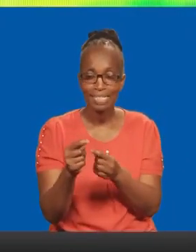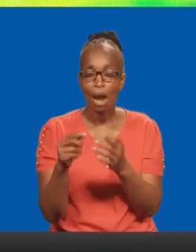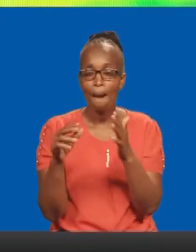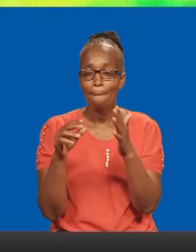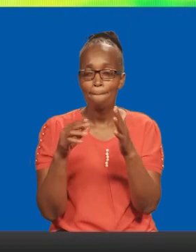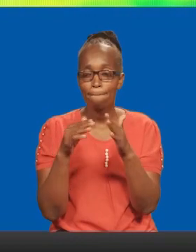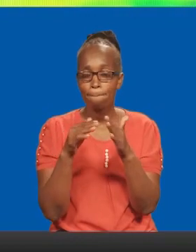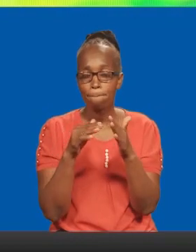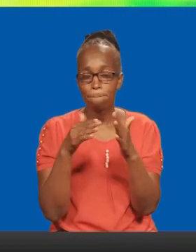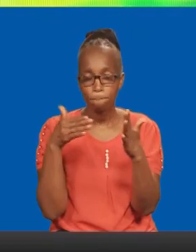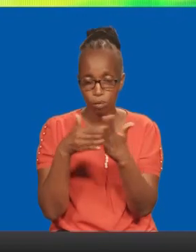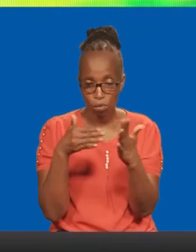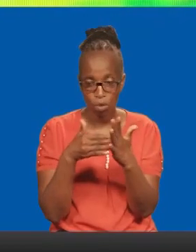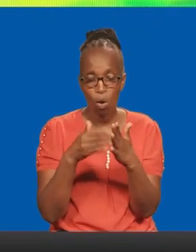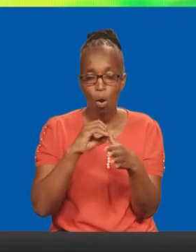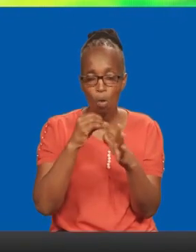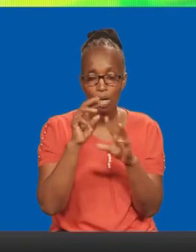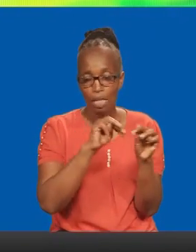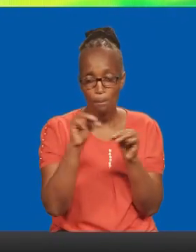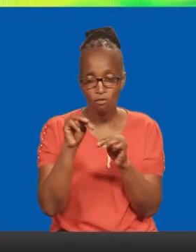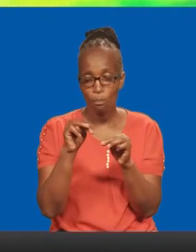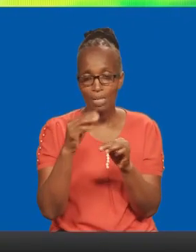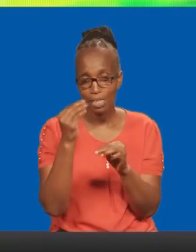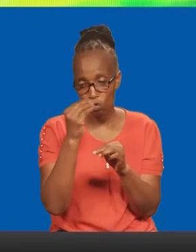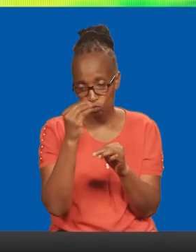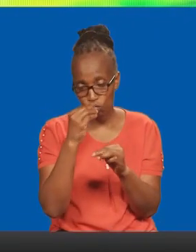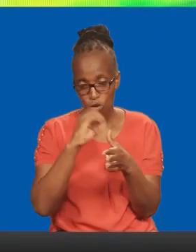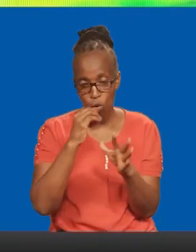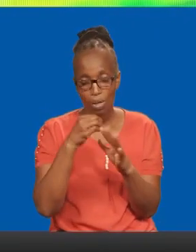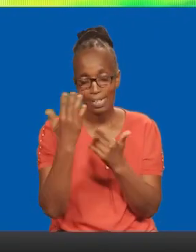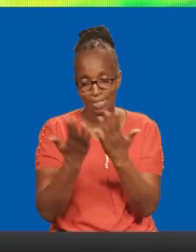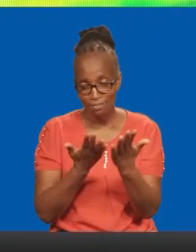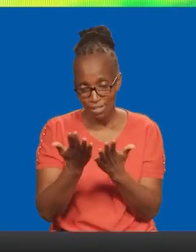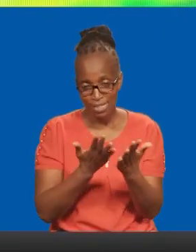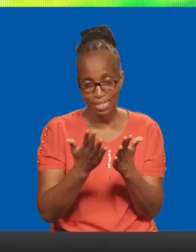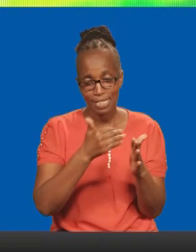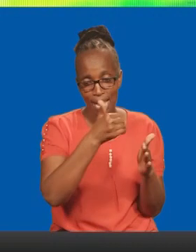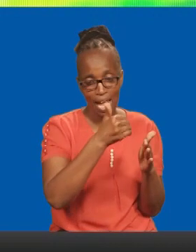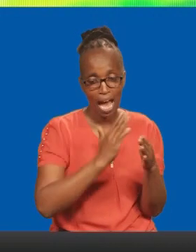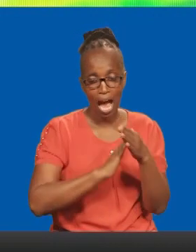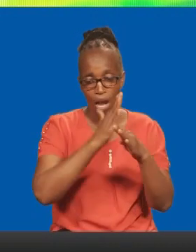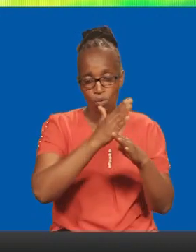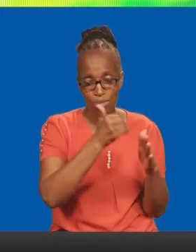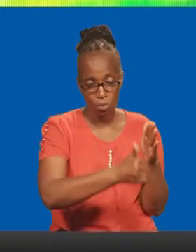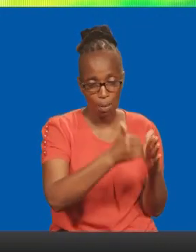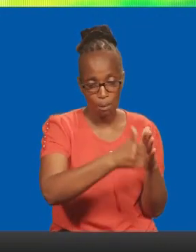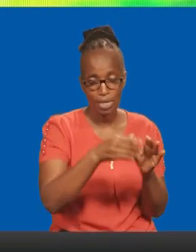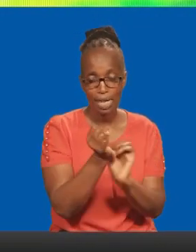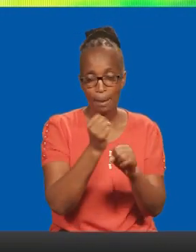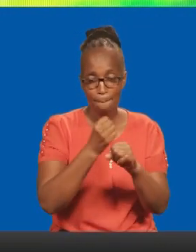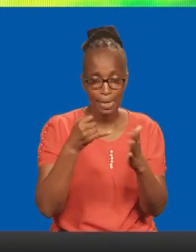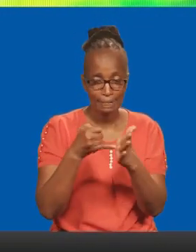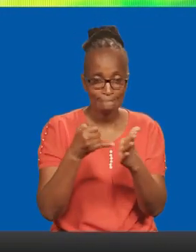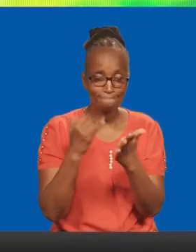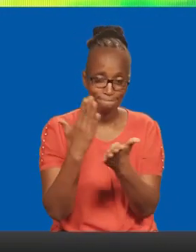impede the movement of goods, that impede the movement of services across our borders, to make it a reality